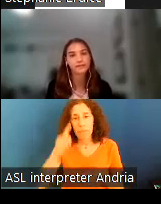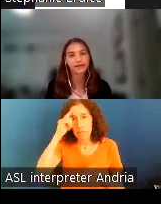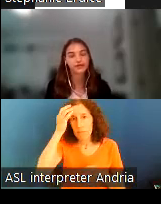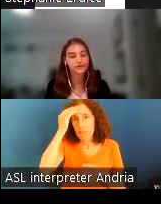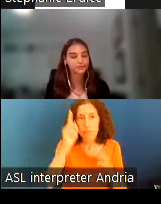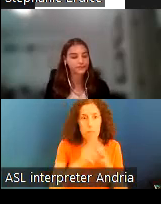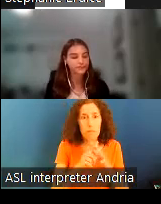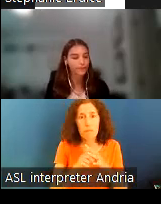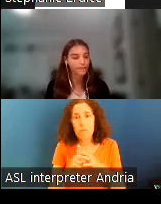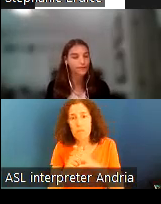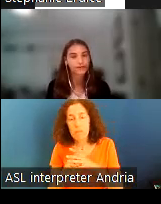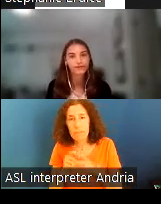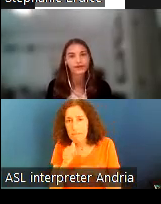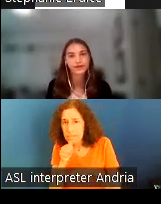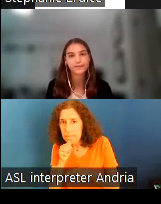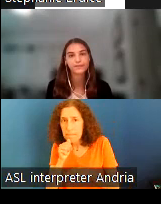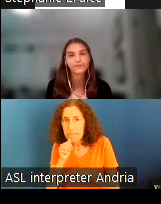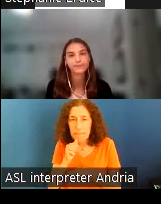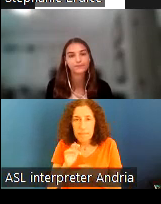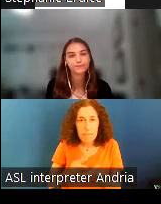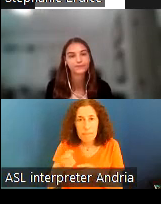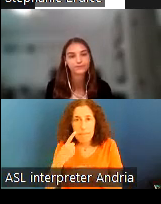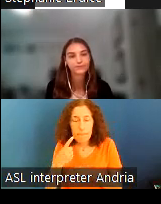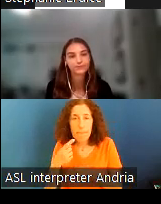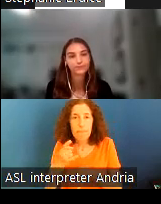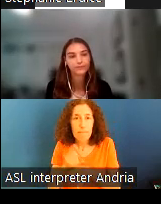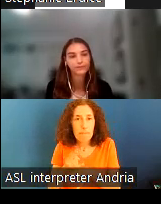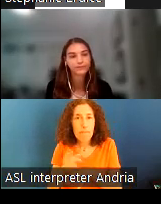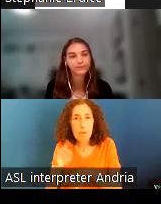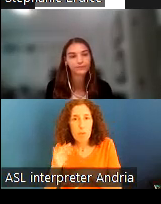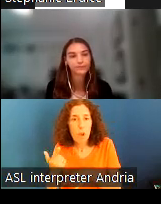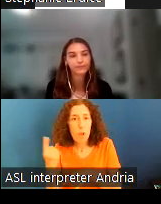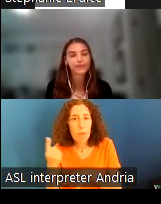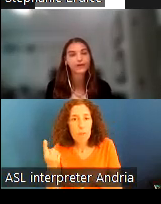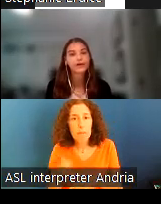secretive self-medication. Next slide.